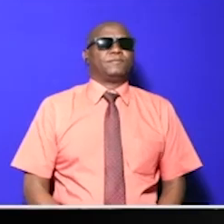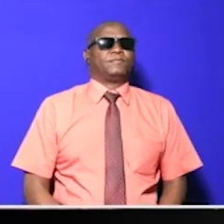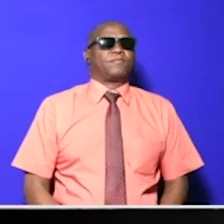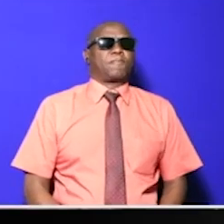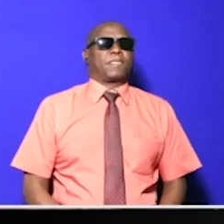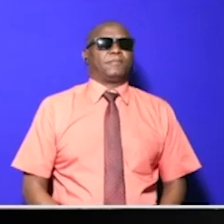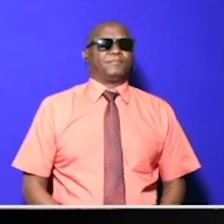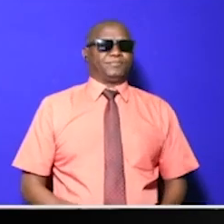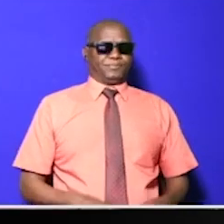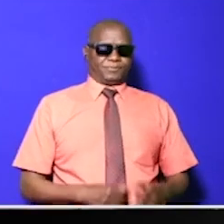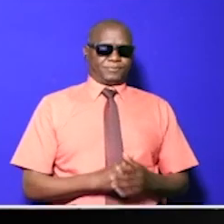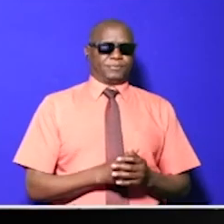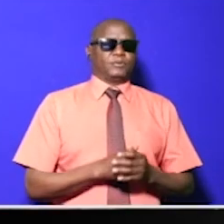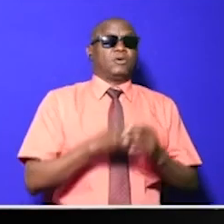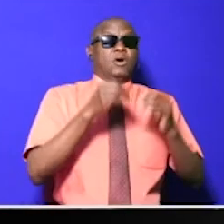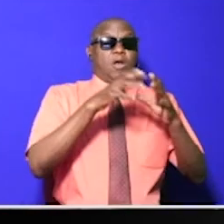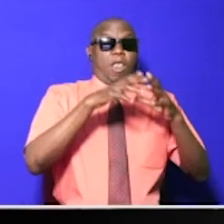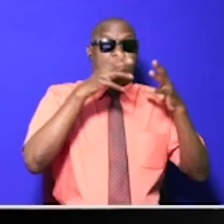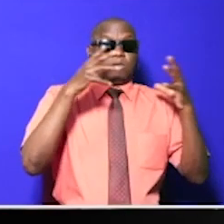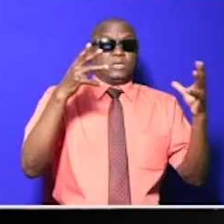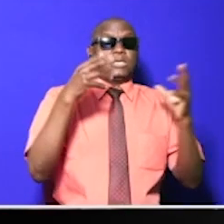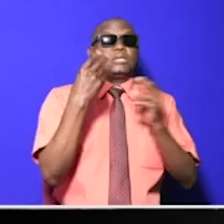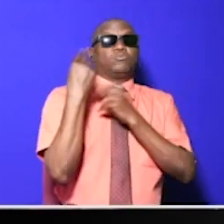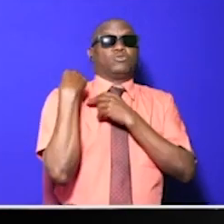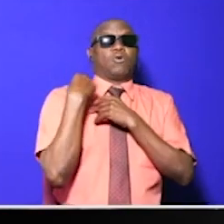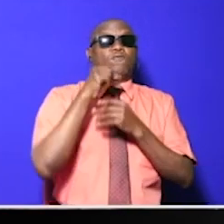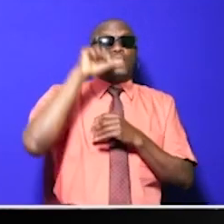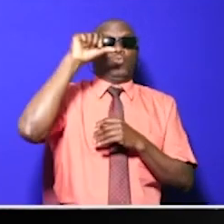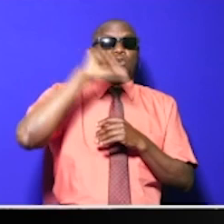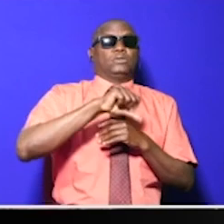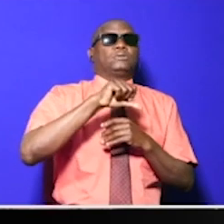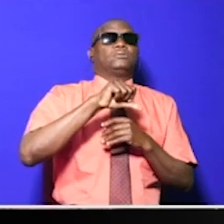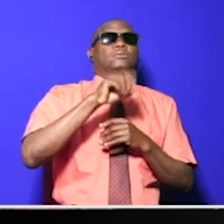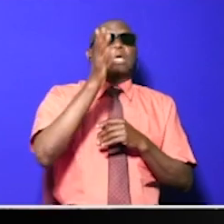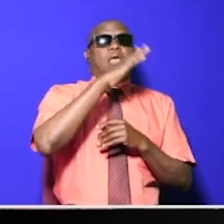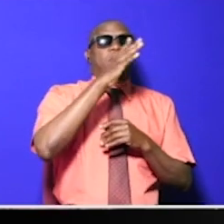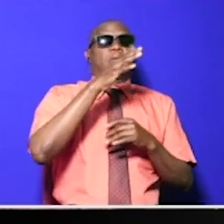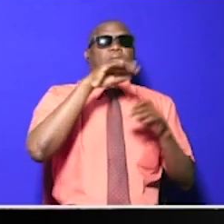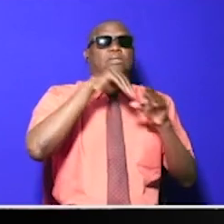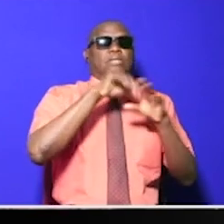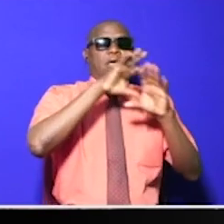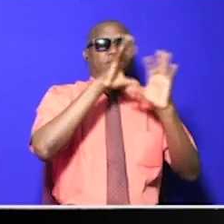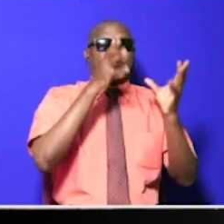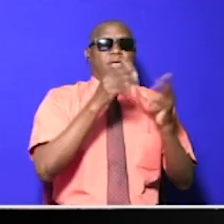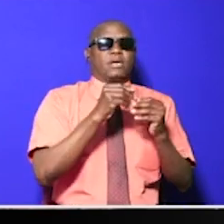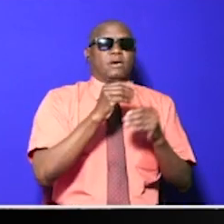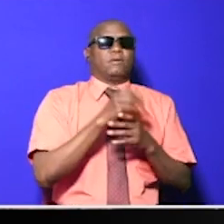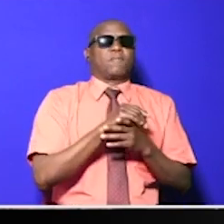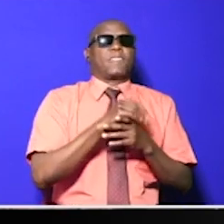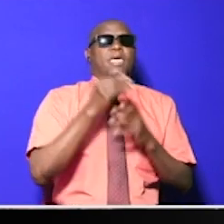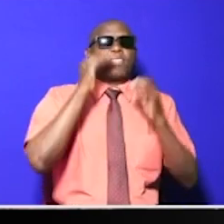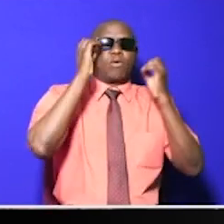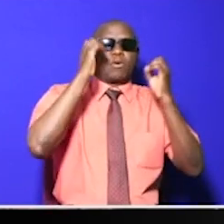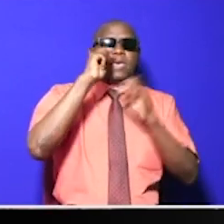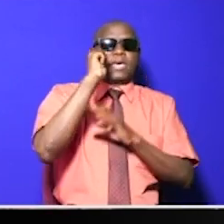Now, despite being largely responsible for the worsening climate crisis in Africa, rich nations paid Ethiopia,